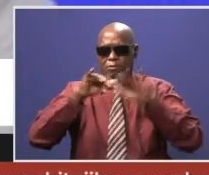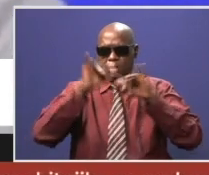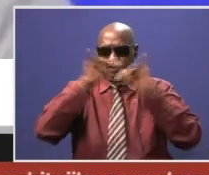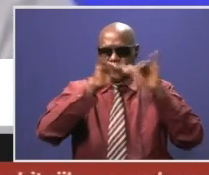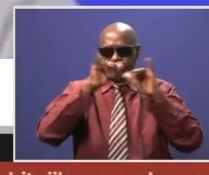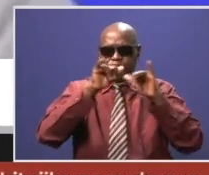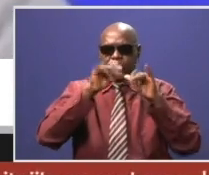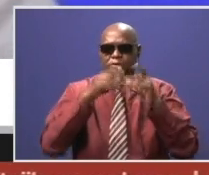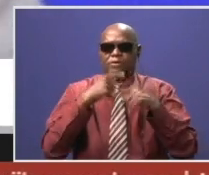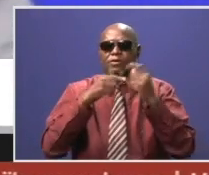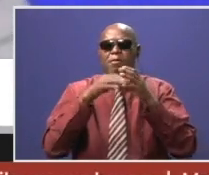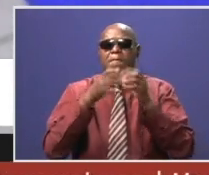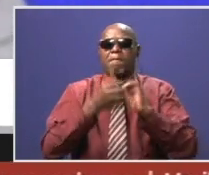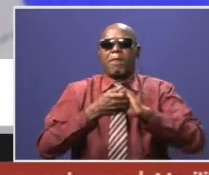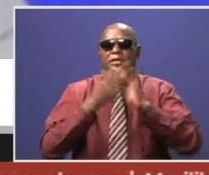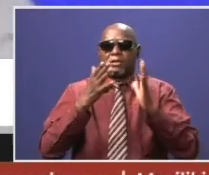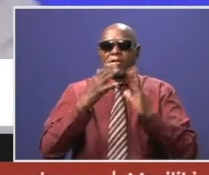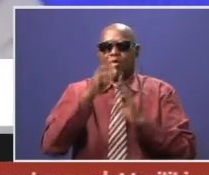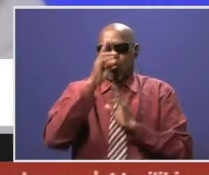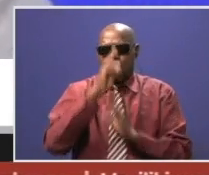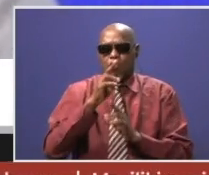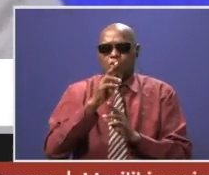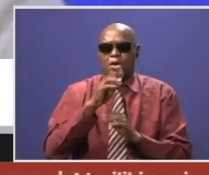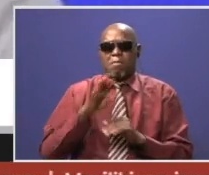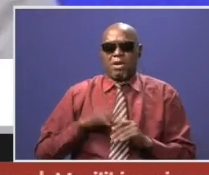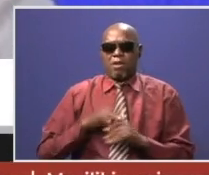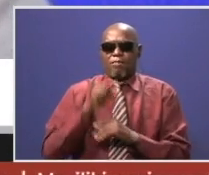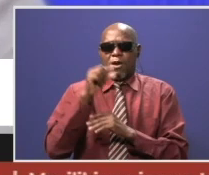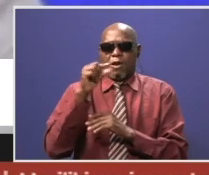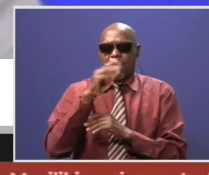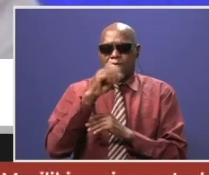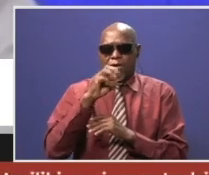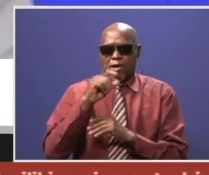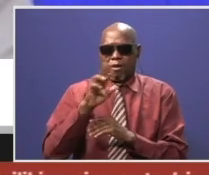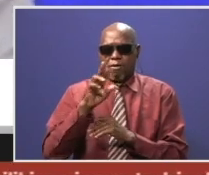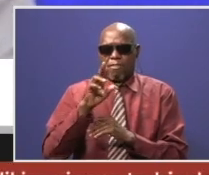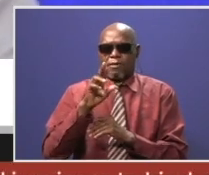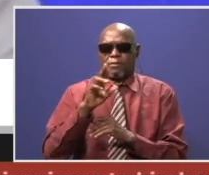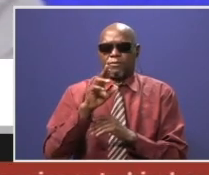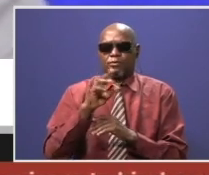partners who have honored Madam Governor's call to them to come and see.